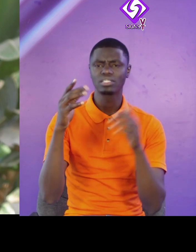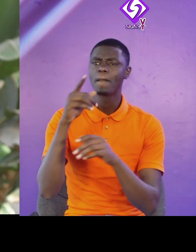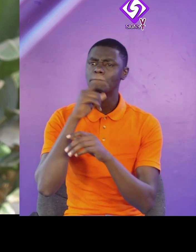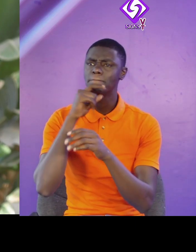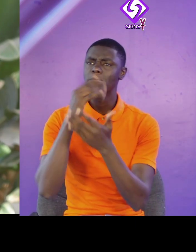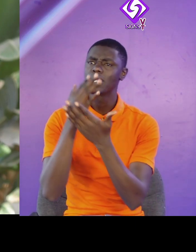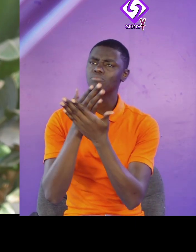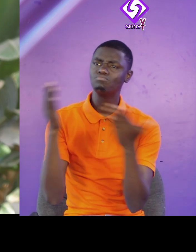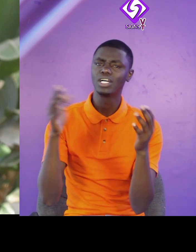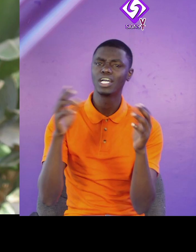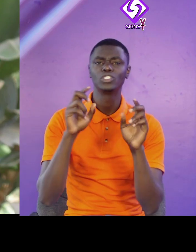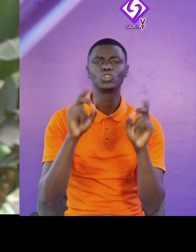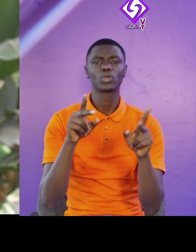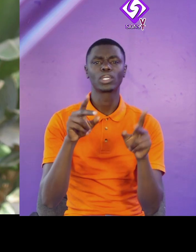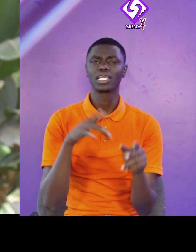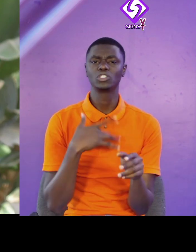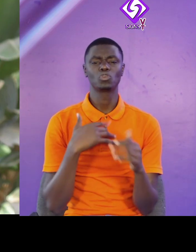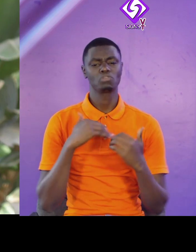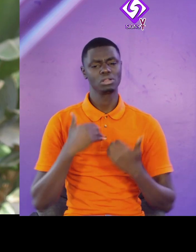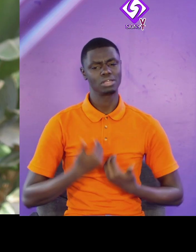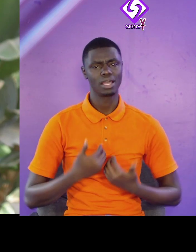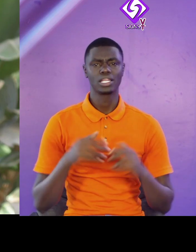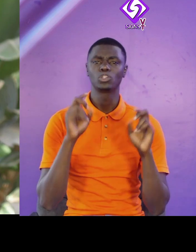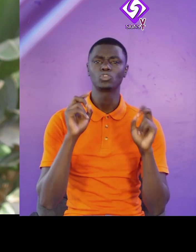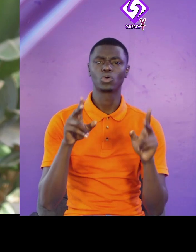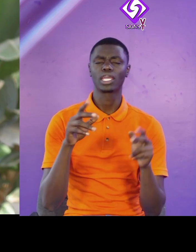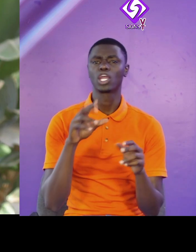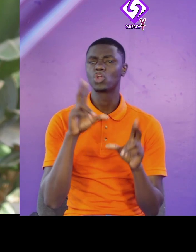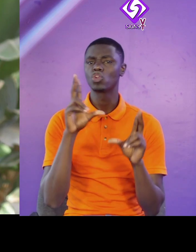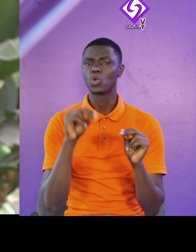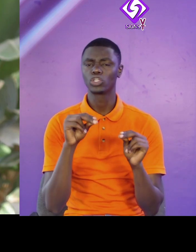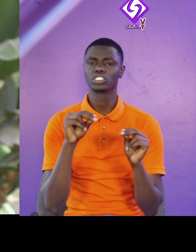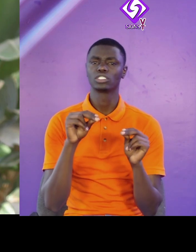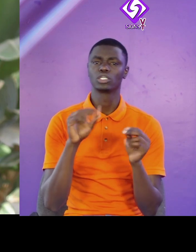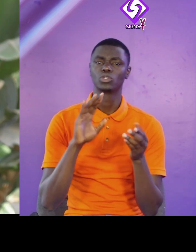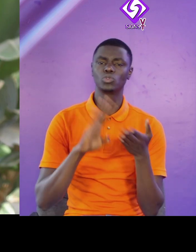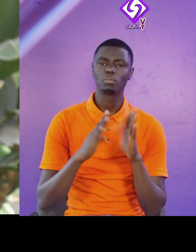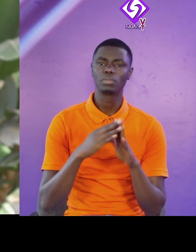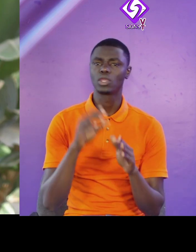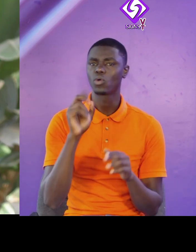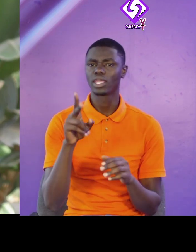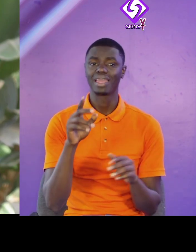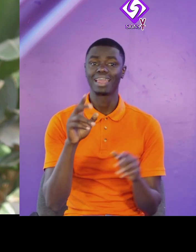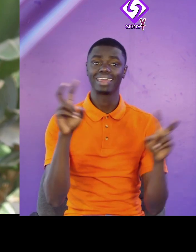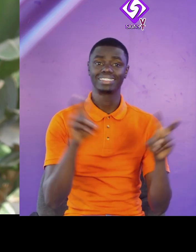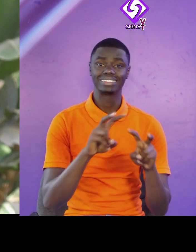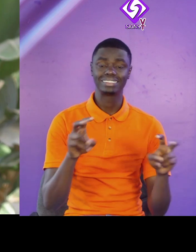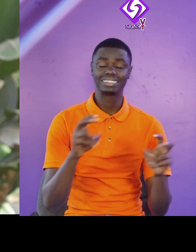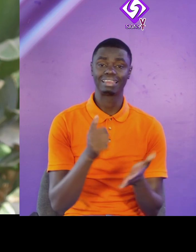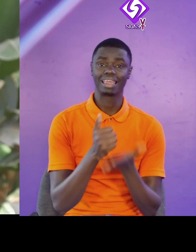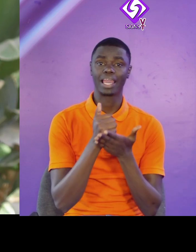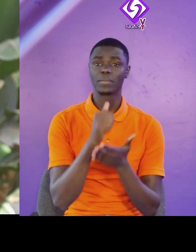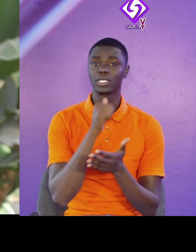it's okay not to be okay. And seeking help is not a sign of weakness, but it's actually a